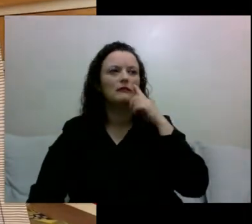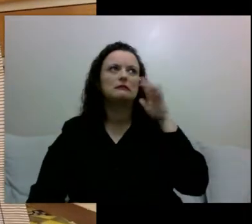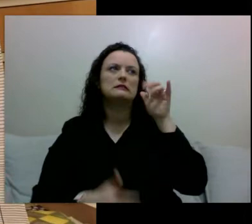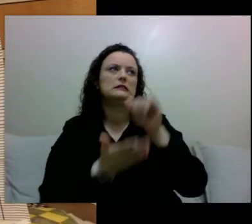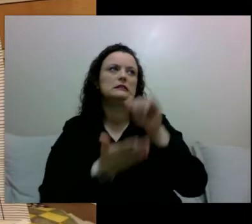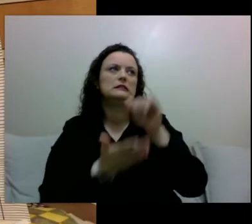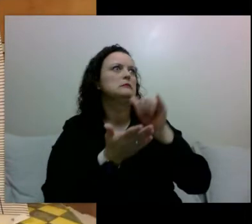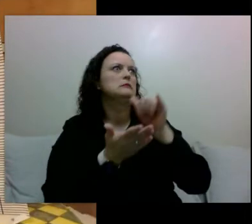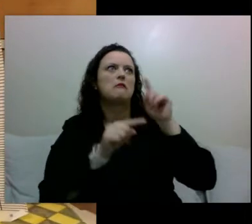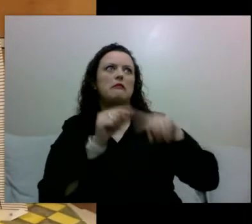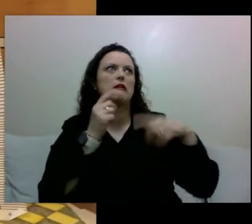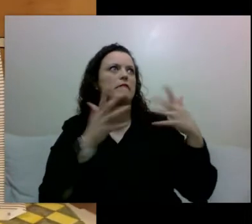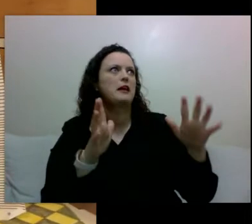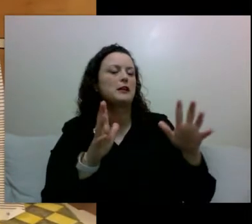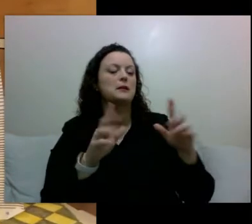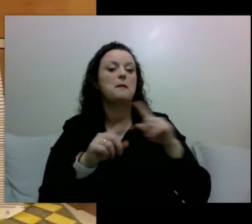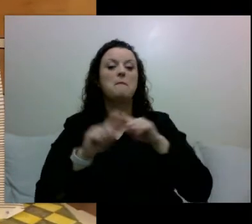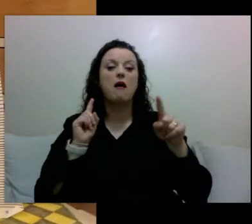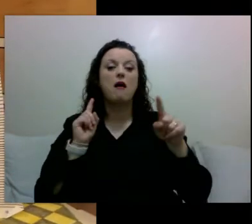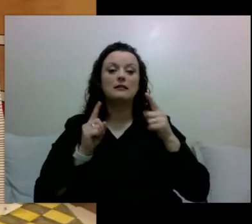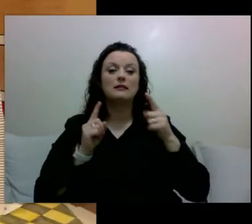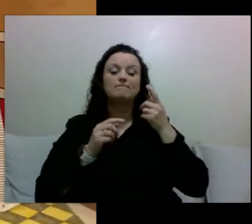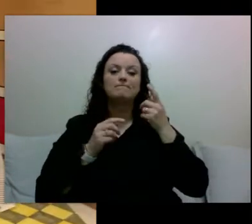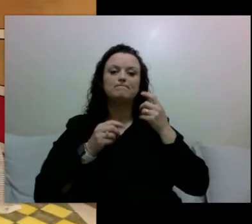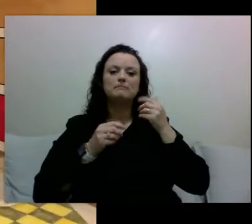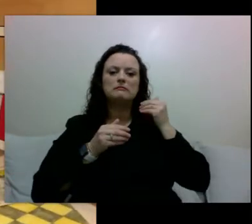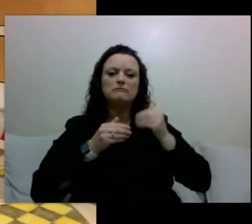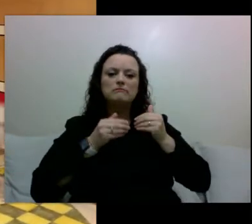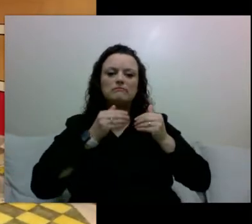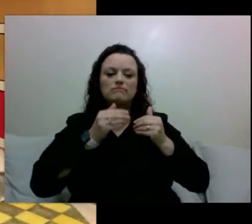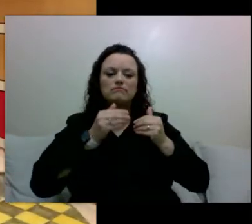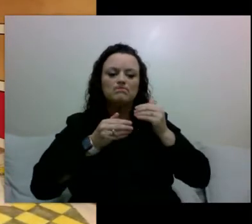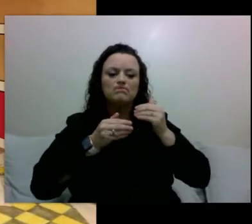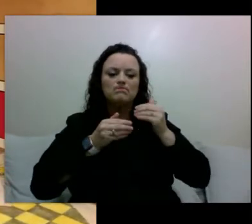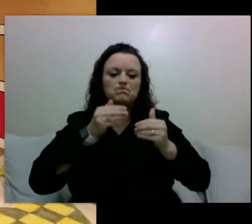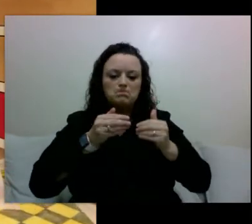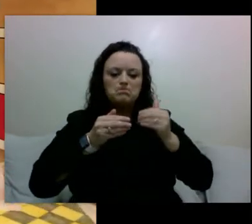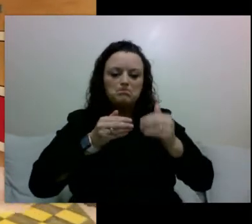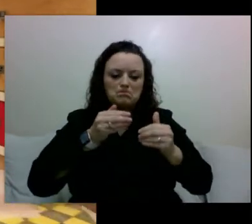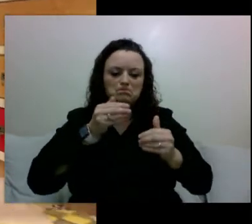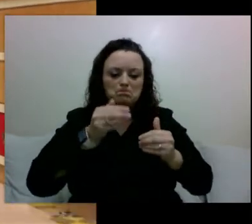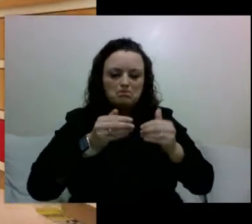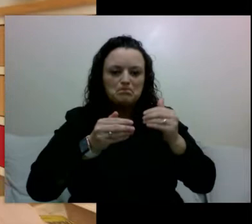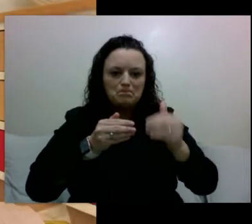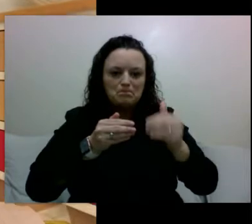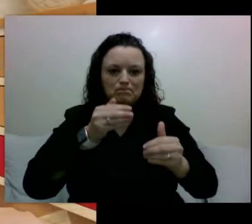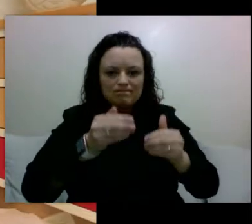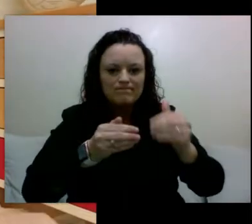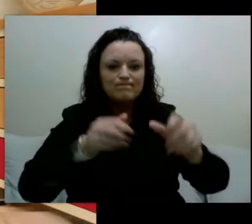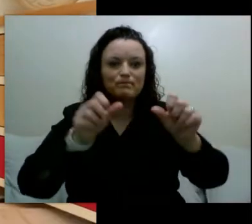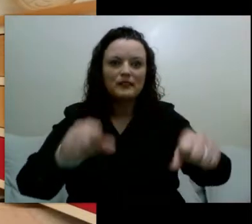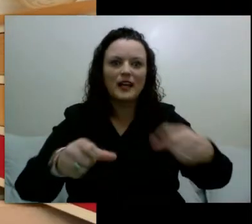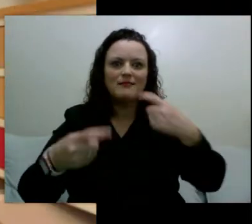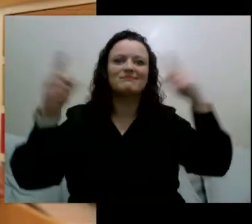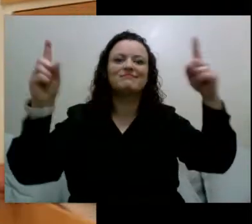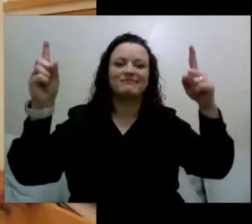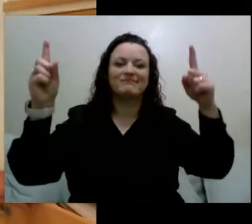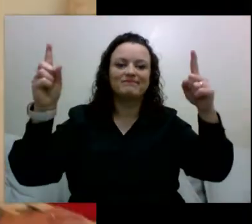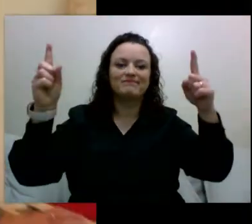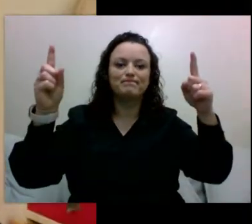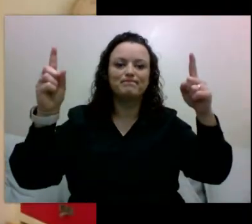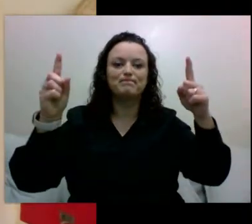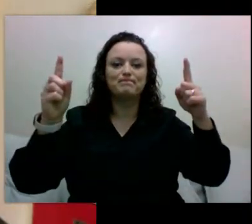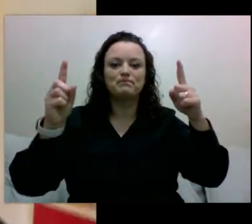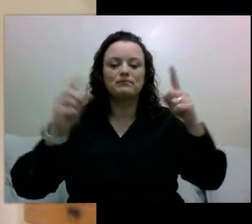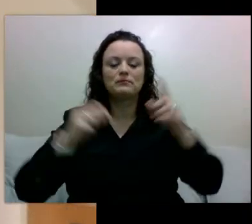hopefully, we've got this beautiful big thing that becomes a story. All right, let's go back